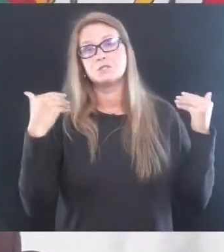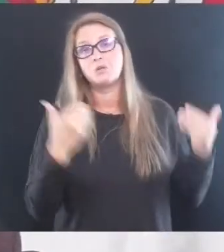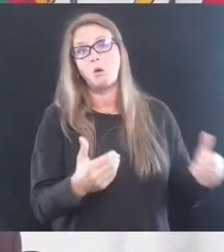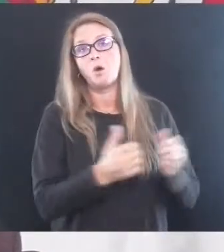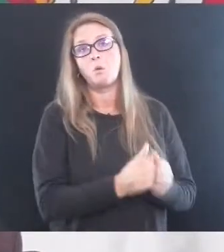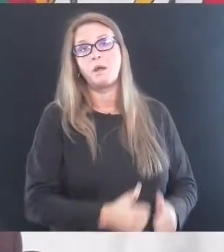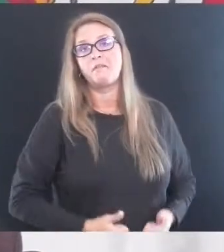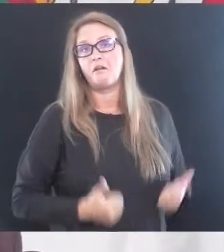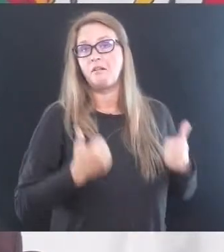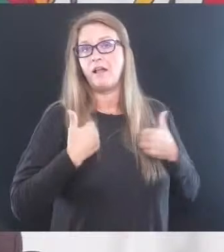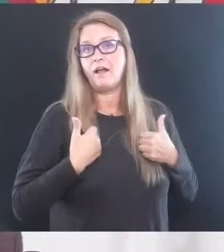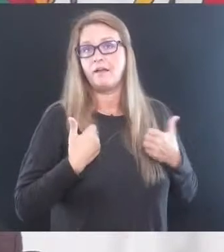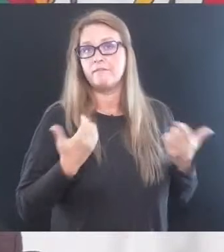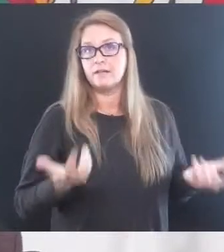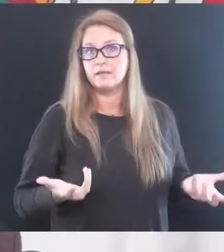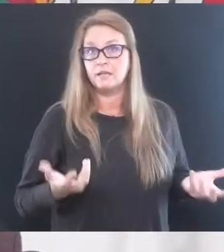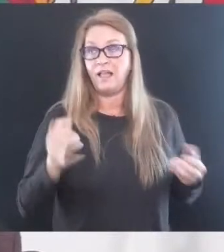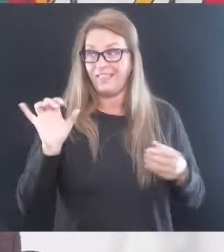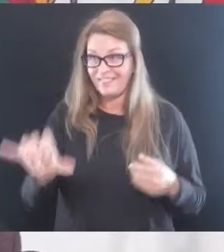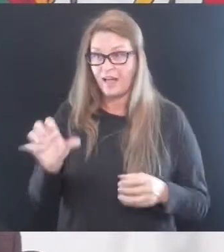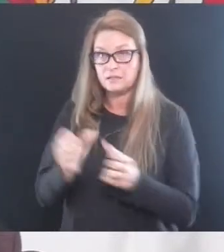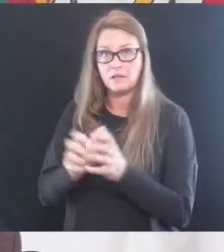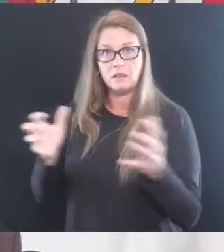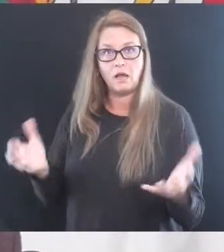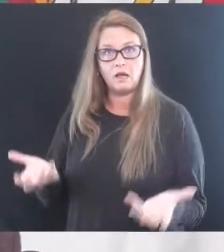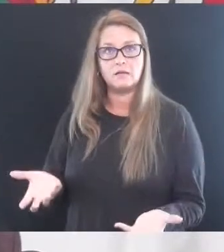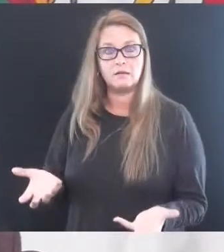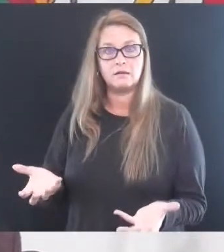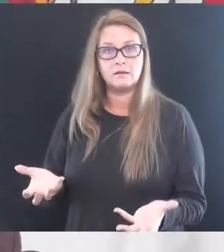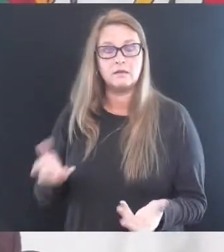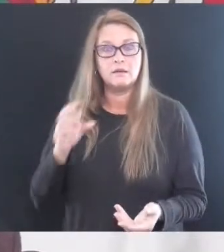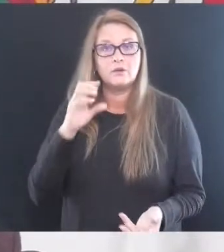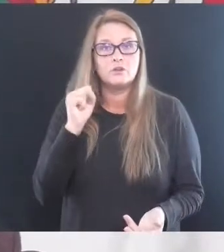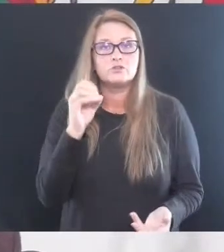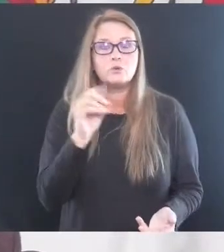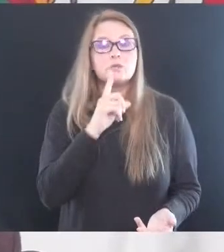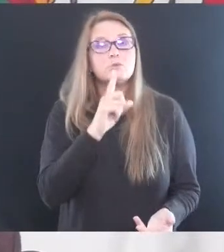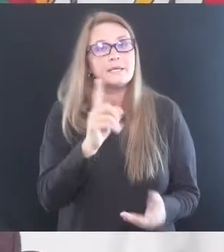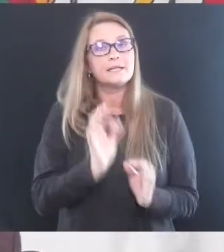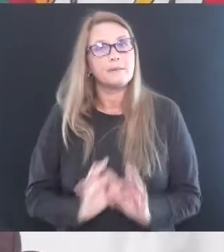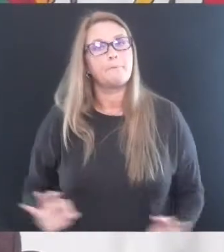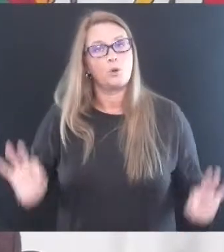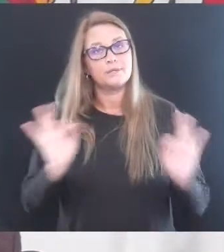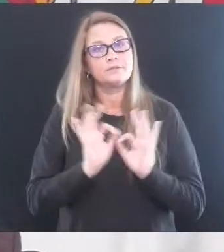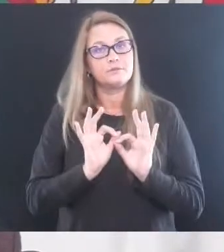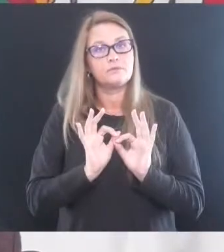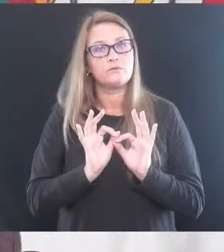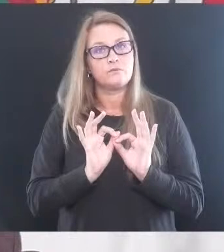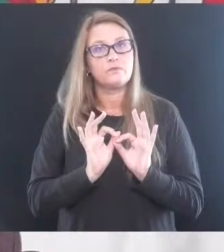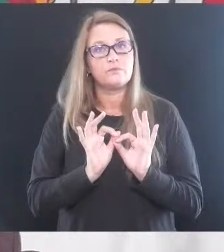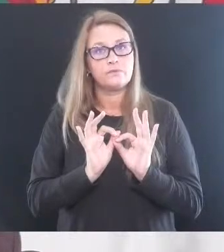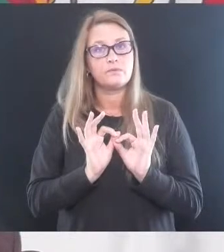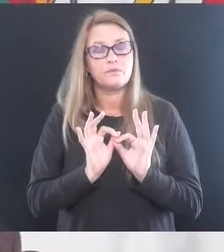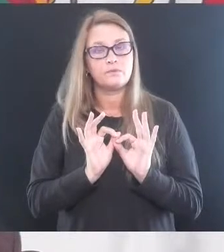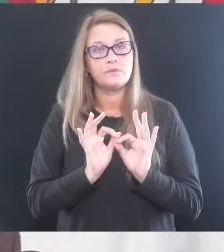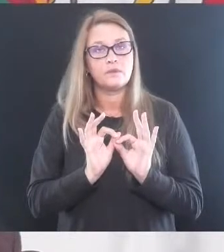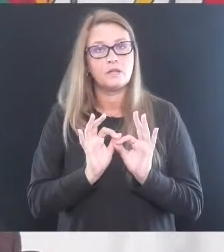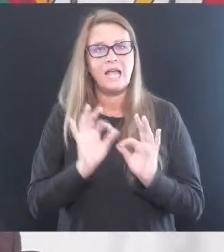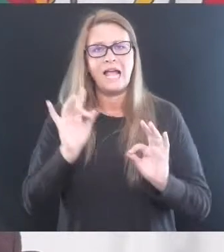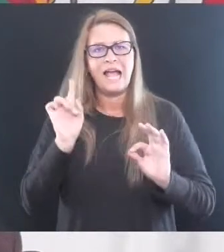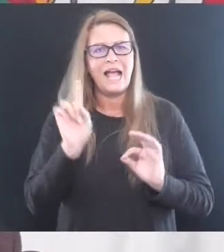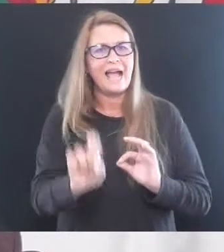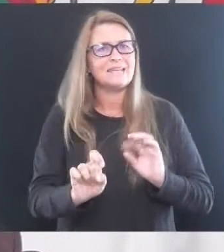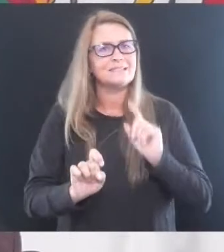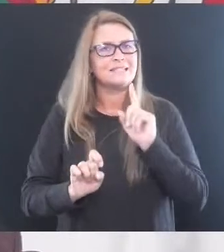Well, it isn't nothing. It's a lot. And it's really, really important. And, you know, and I ask you over and